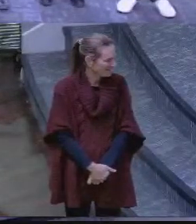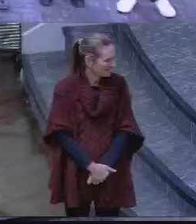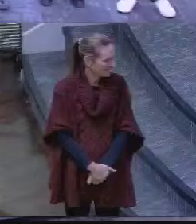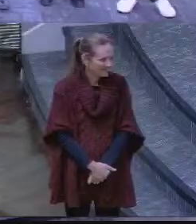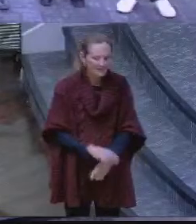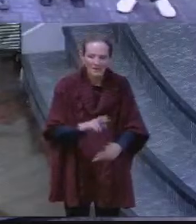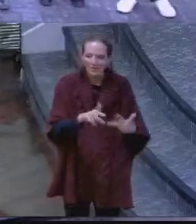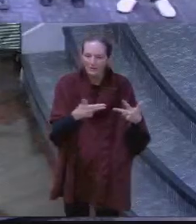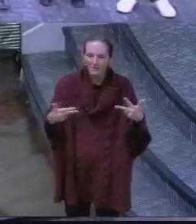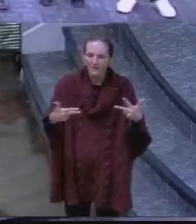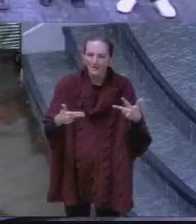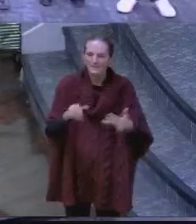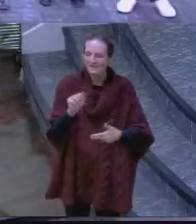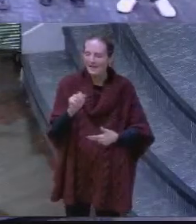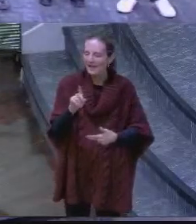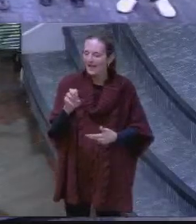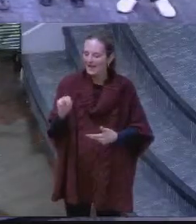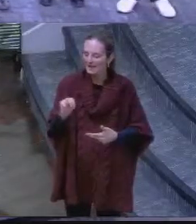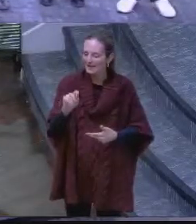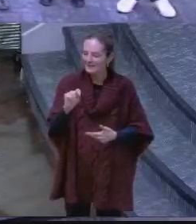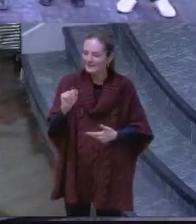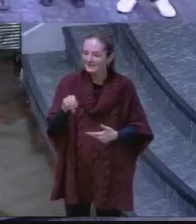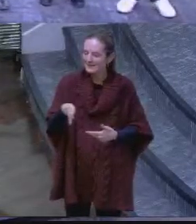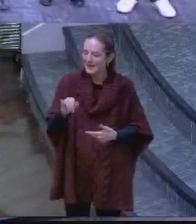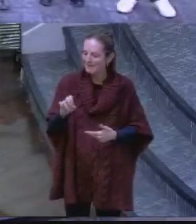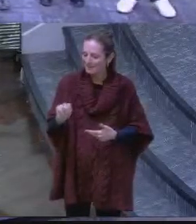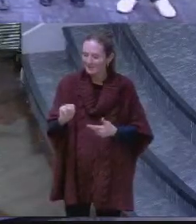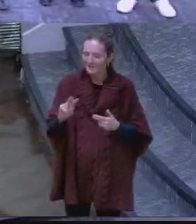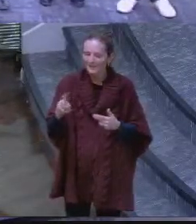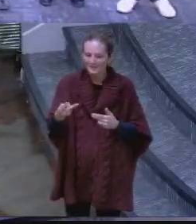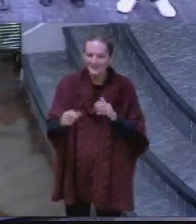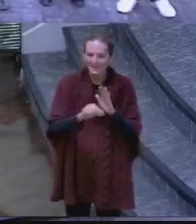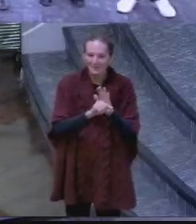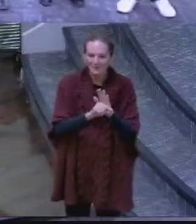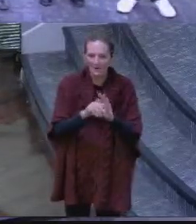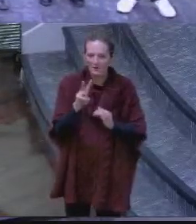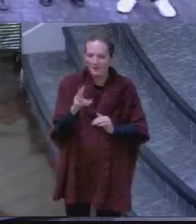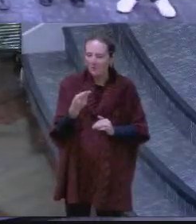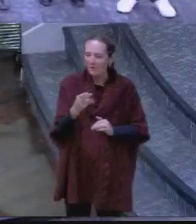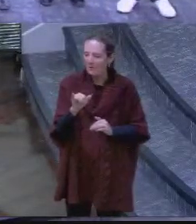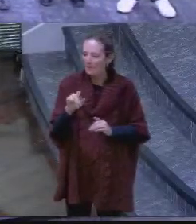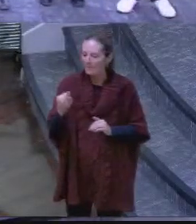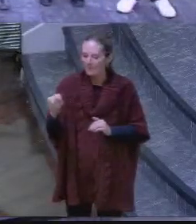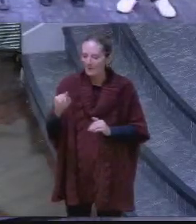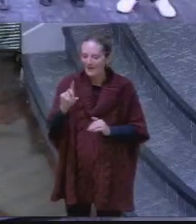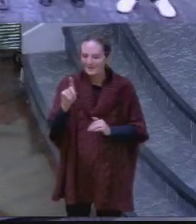Third place, Aiden Tappan, 2nd grade, Whit Davis Elementary School.